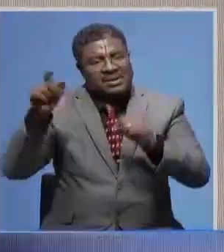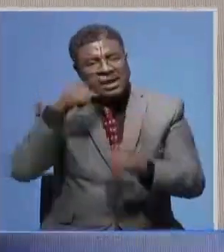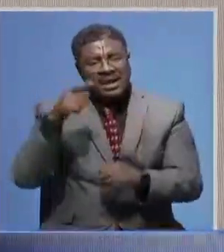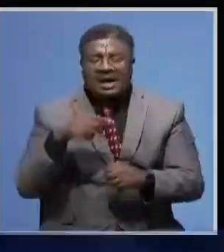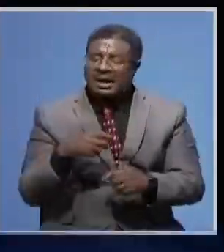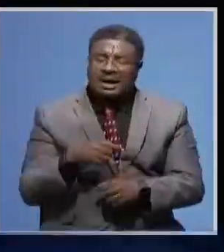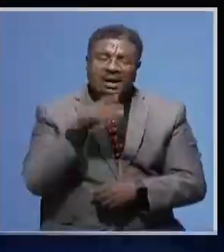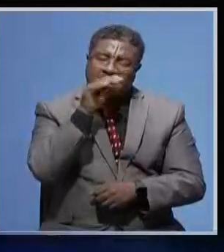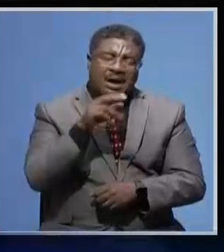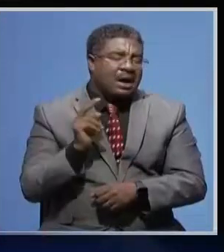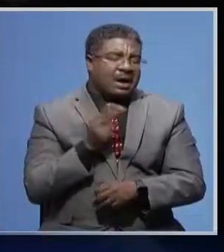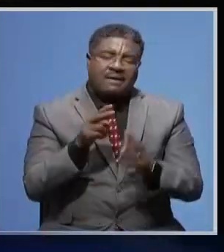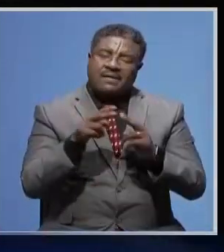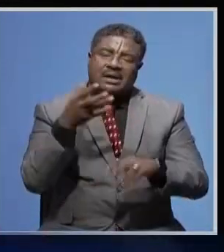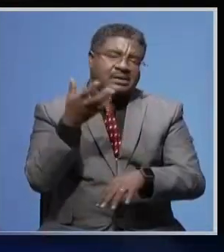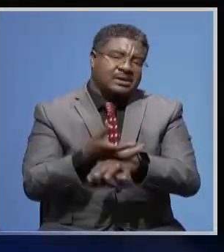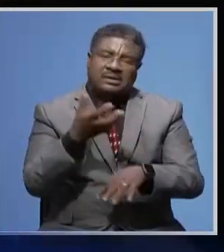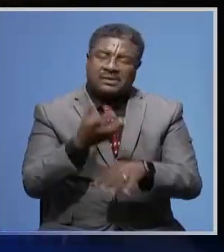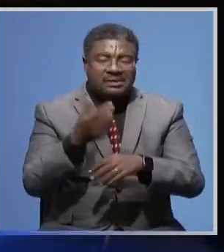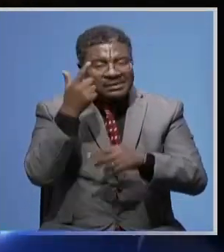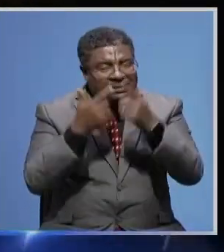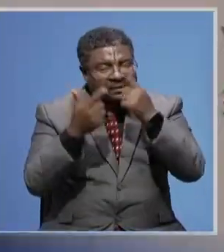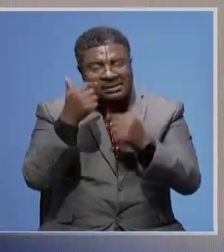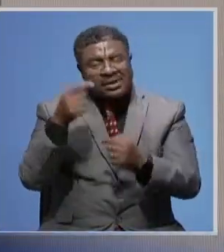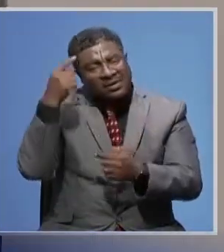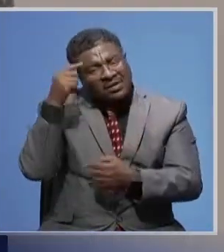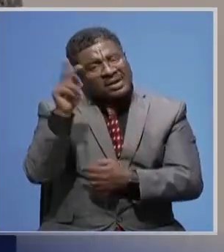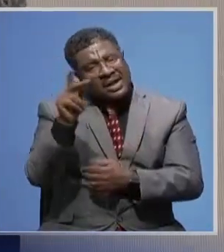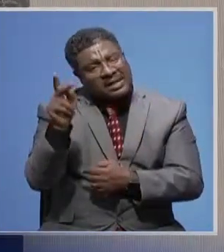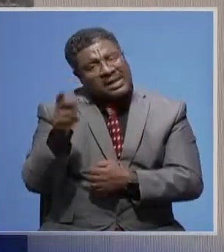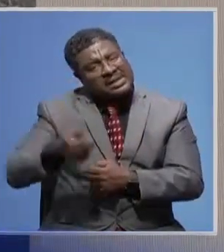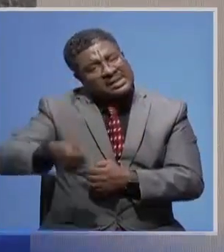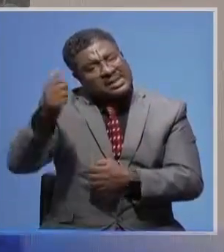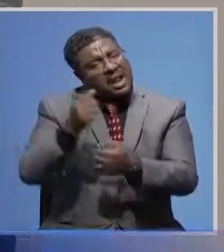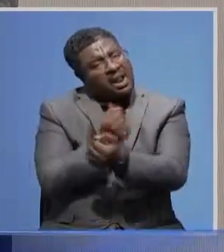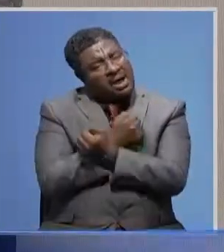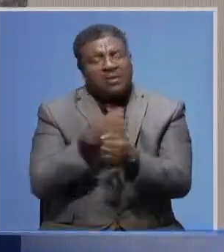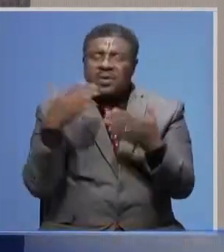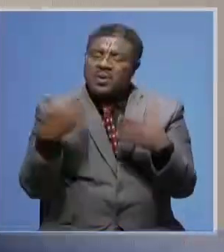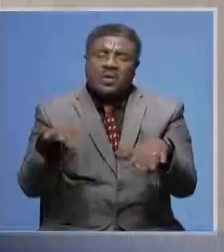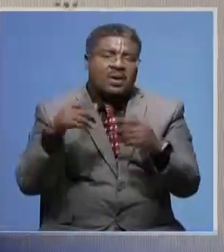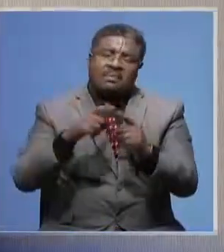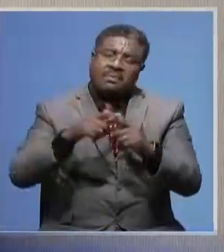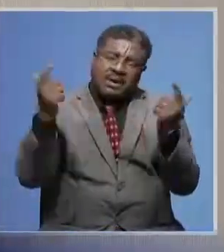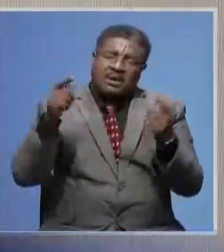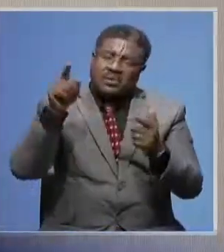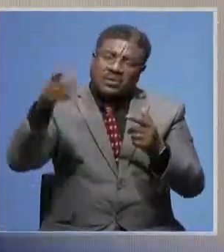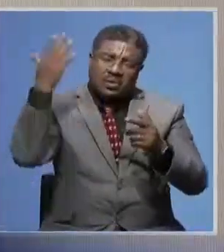impossible, to properly mourn people like KK, whose love for the people was beyond being president of the